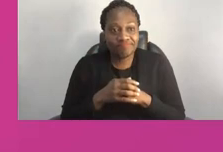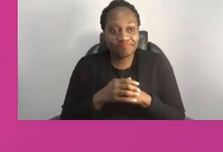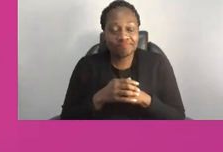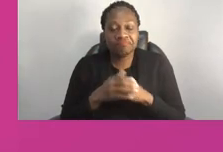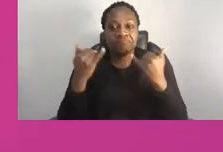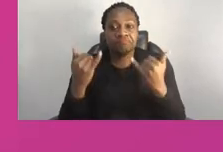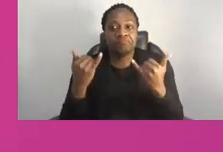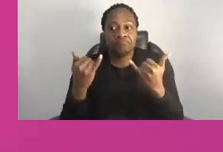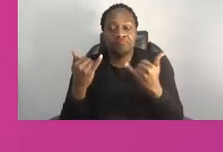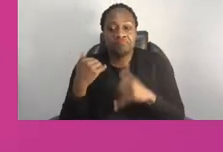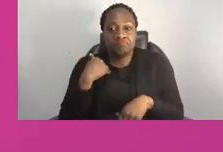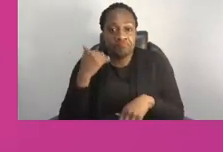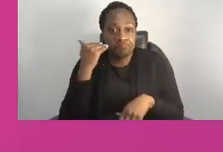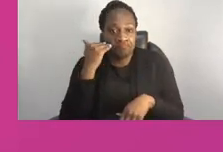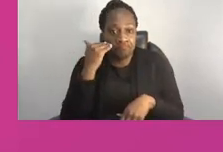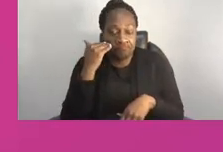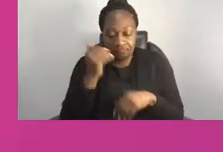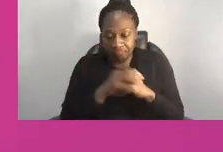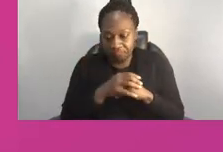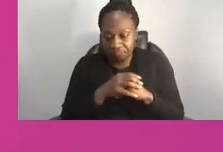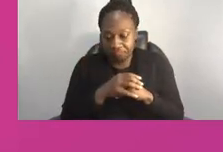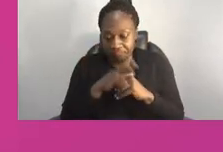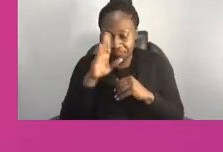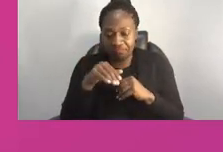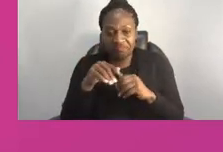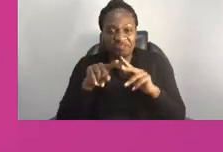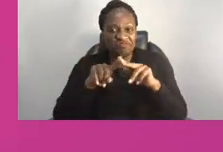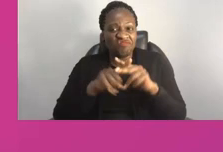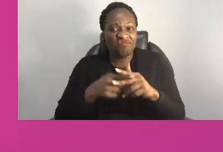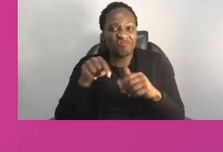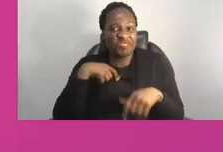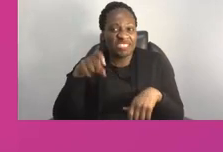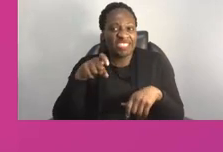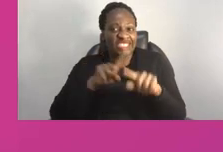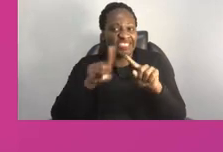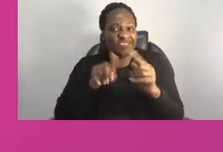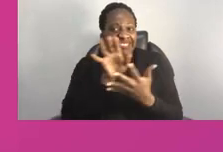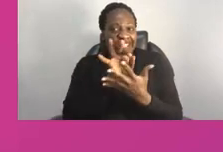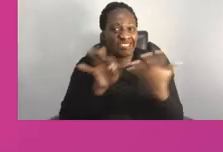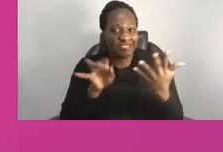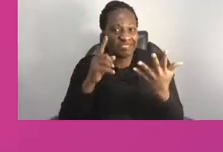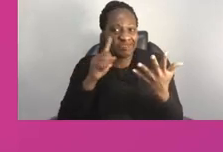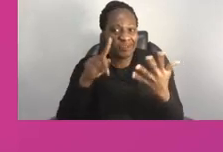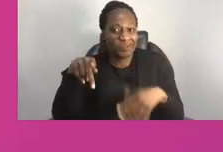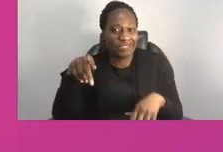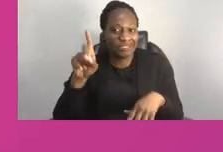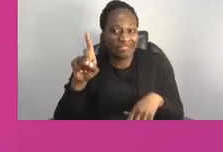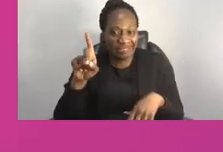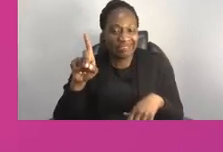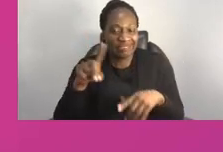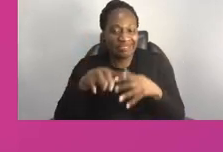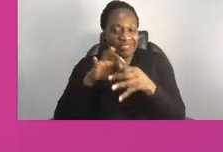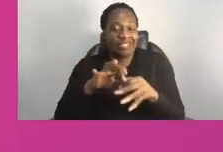We know that we knew going into it that we would need different options for professional development around